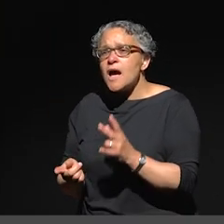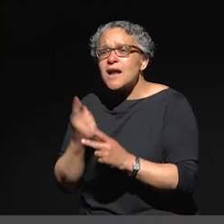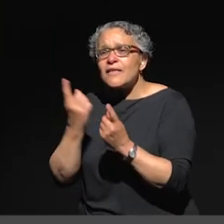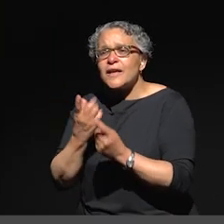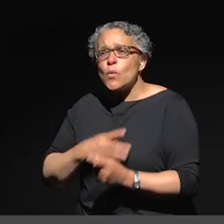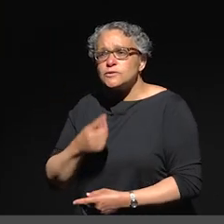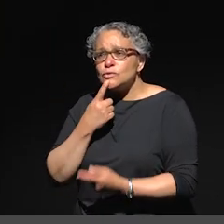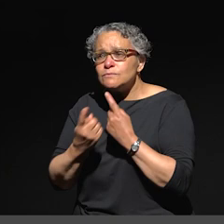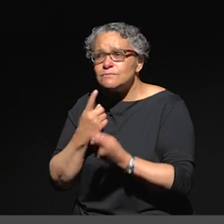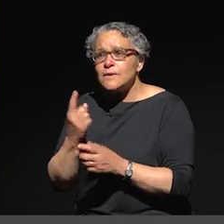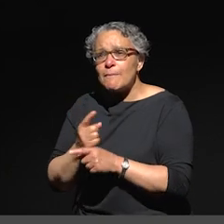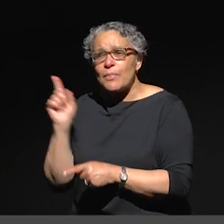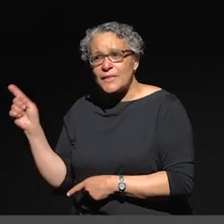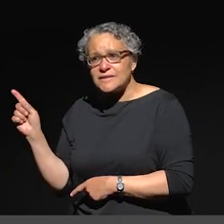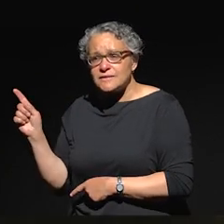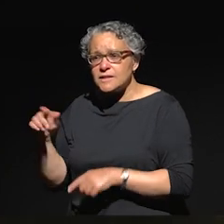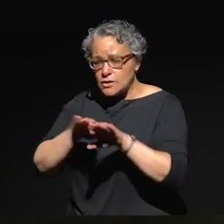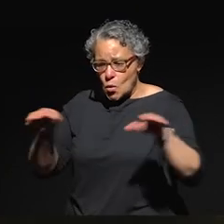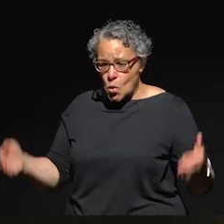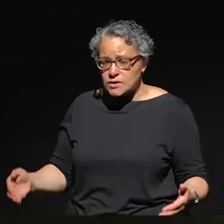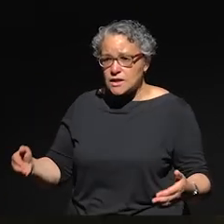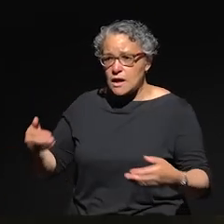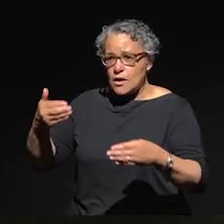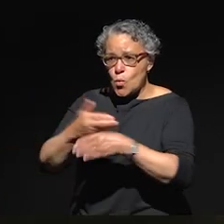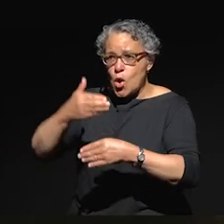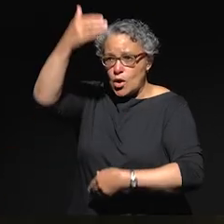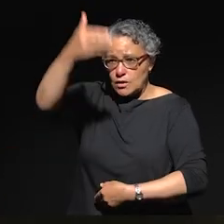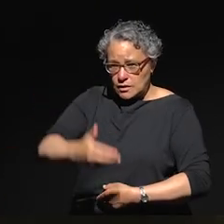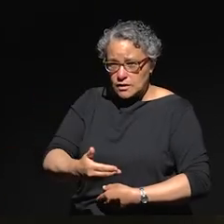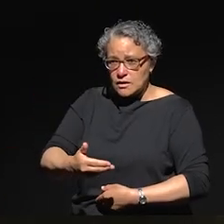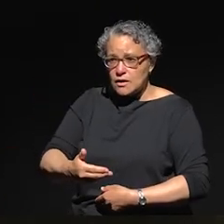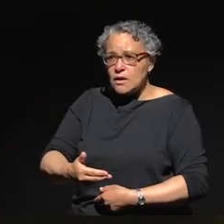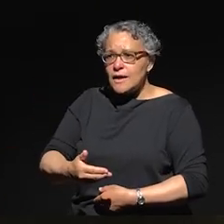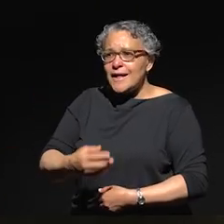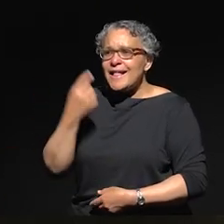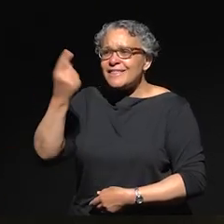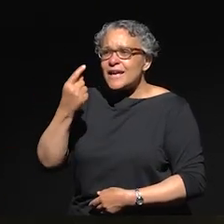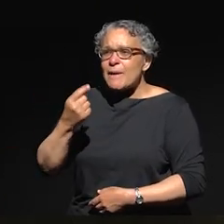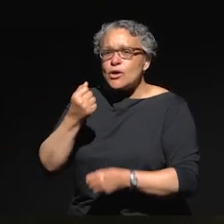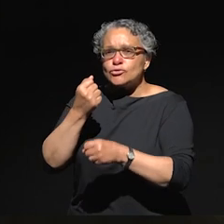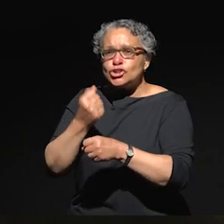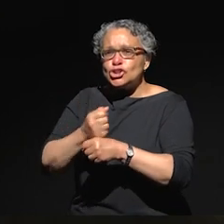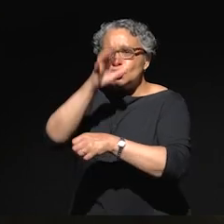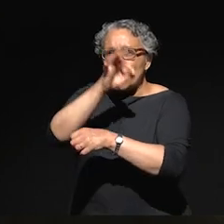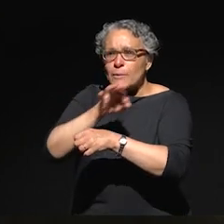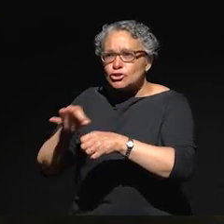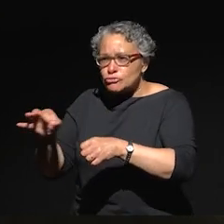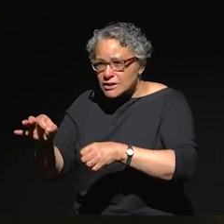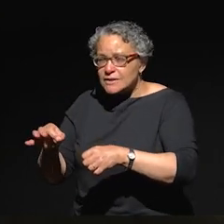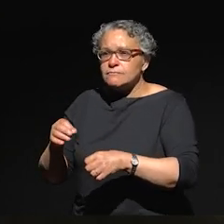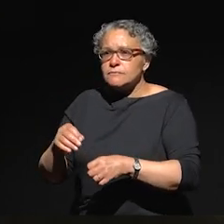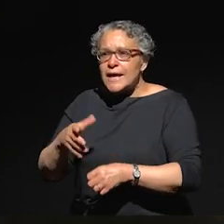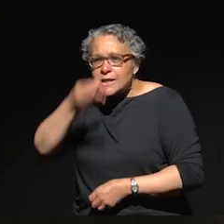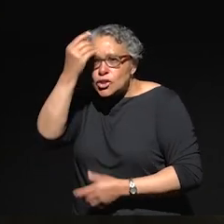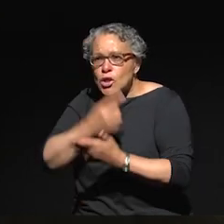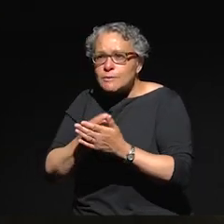this altarpiece is the architectural background and the geometry of it. He's very attentive to geometry. He's learned about perspective and so